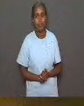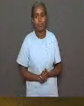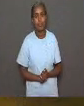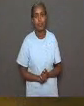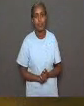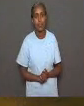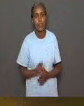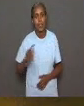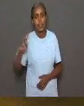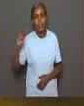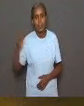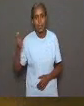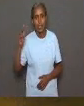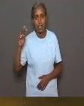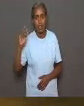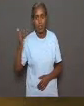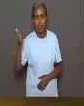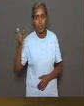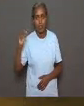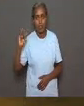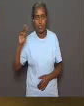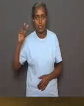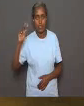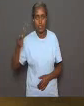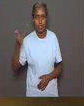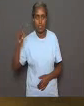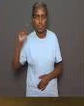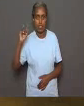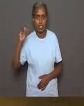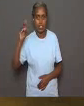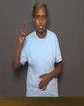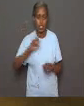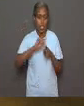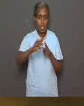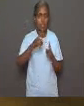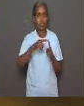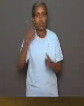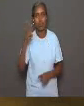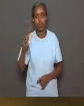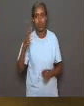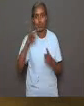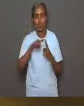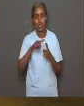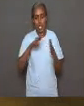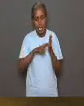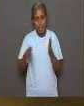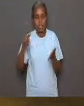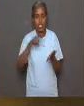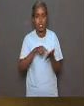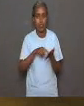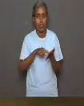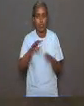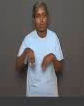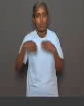In navigation, directions to and from a reference point are often